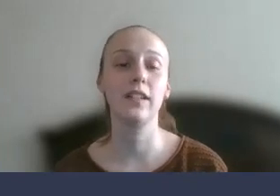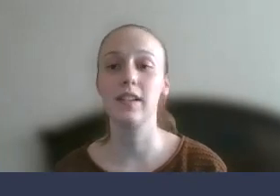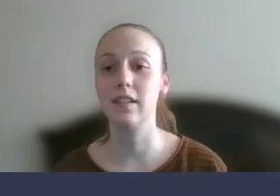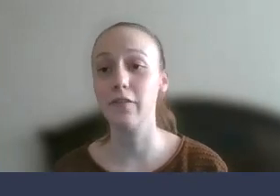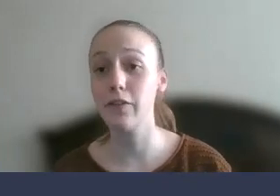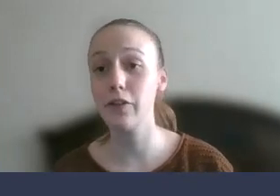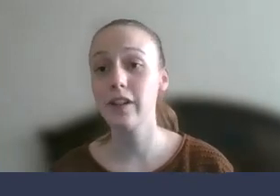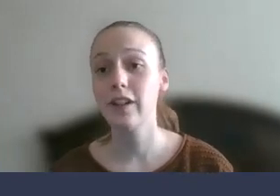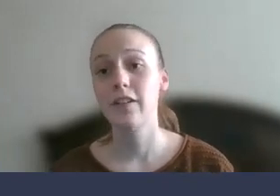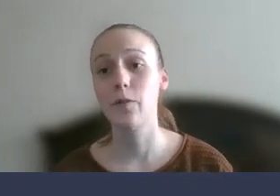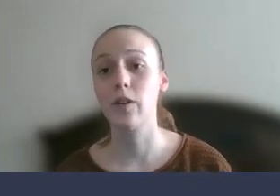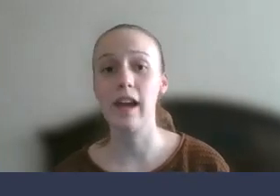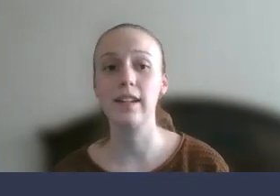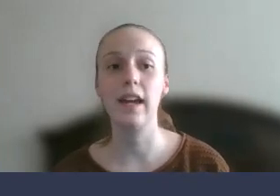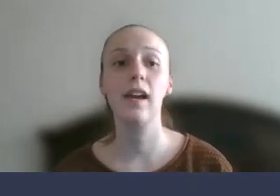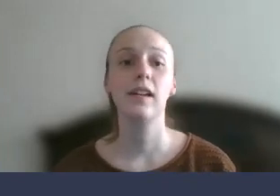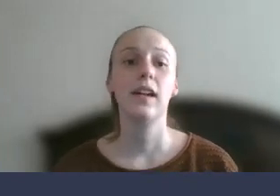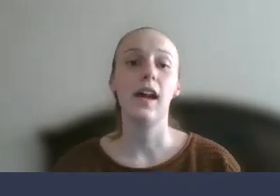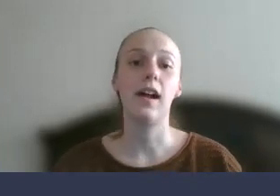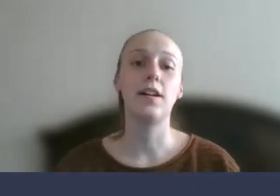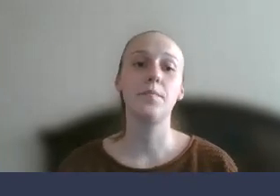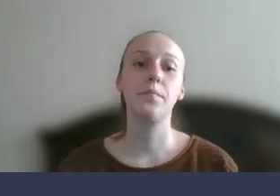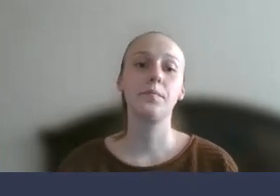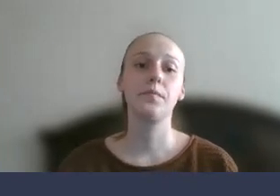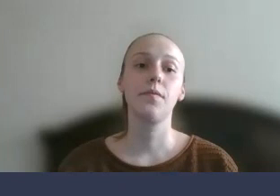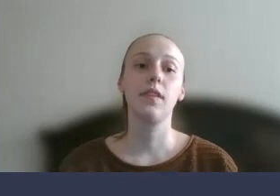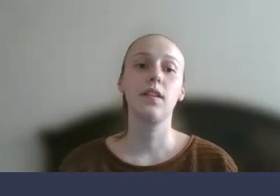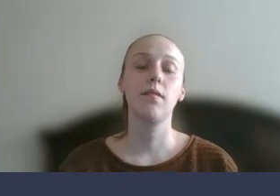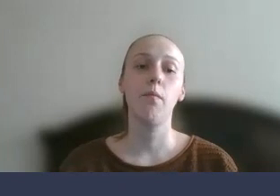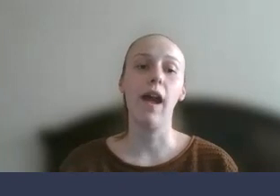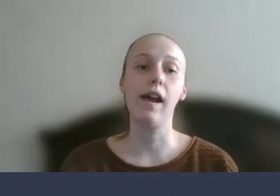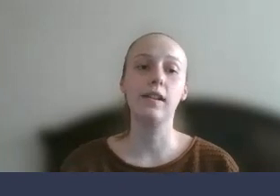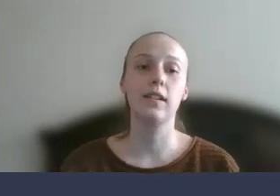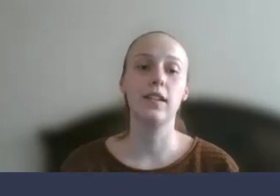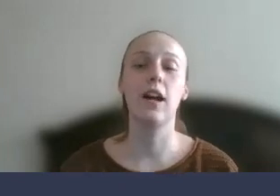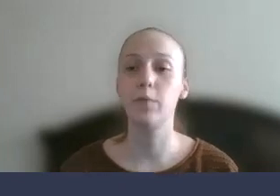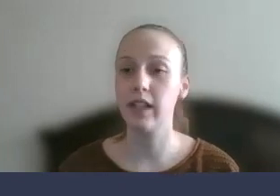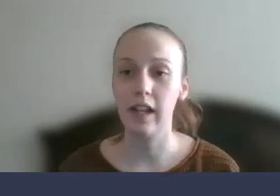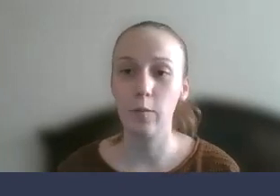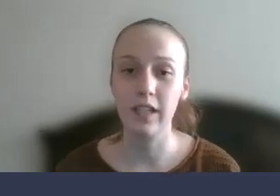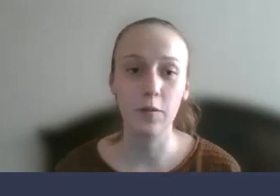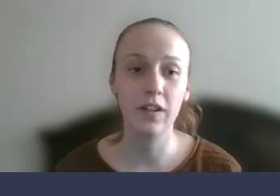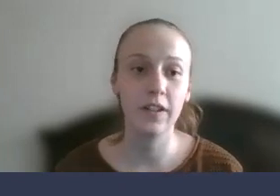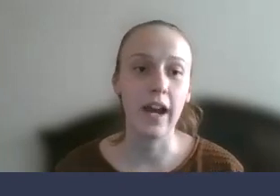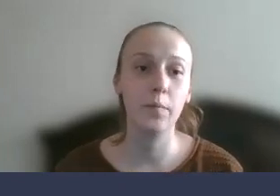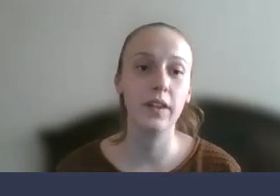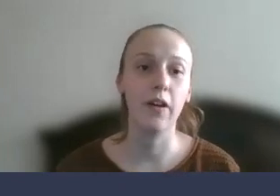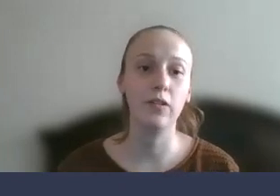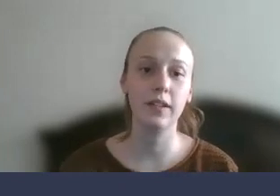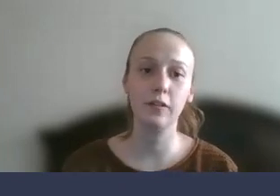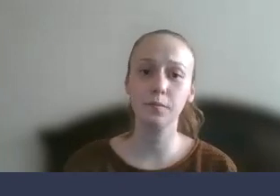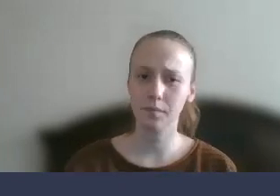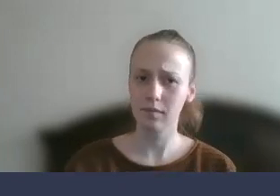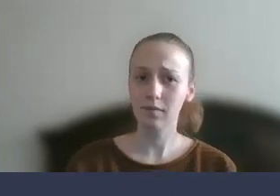have consistent food for that day. And the government can help supplement for that, but